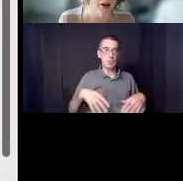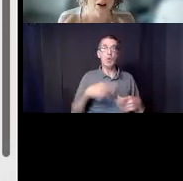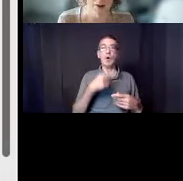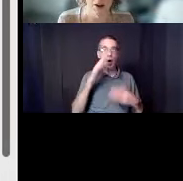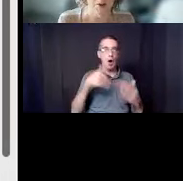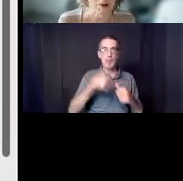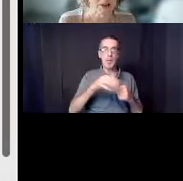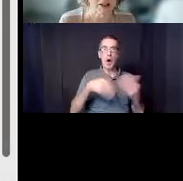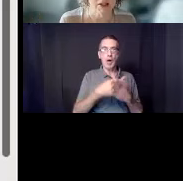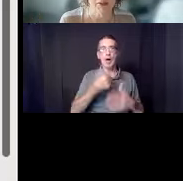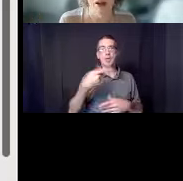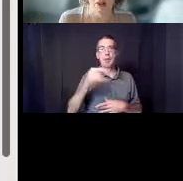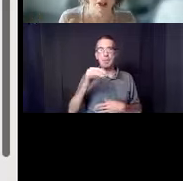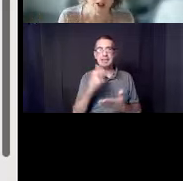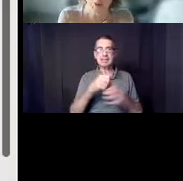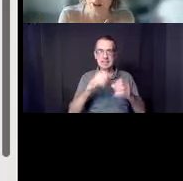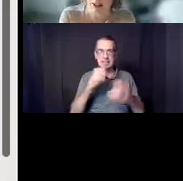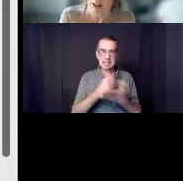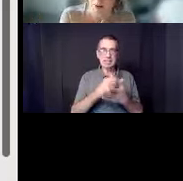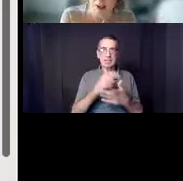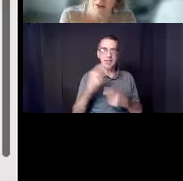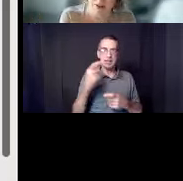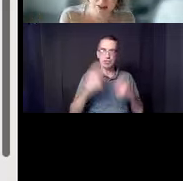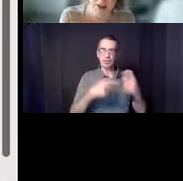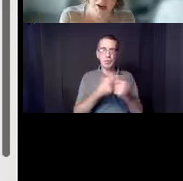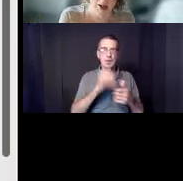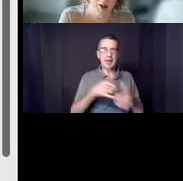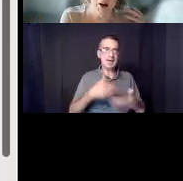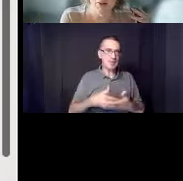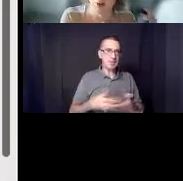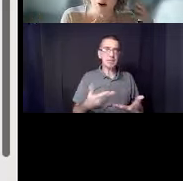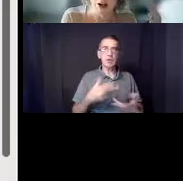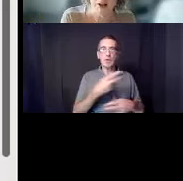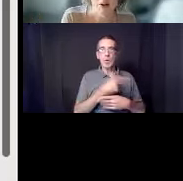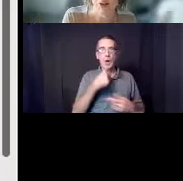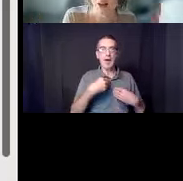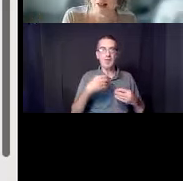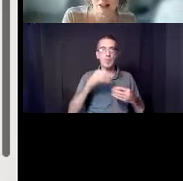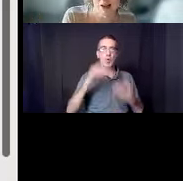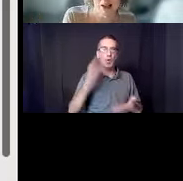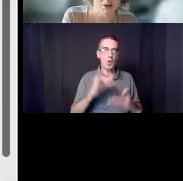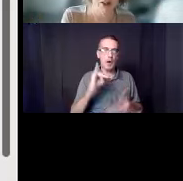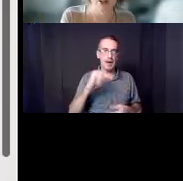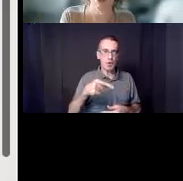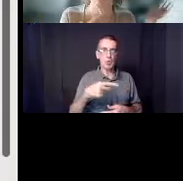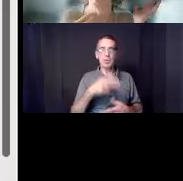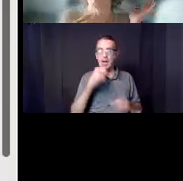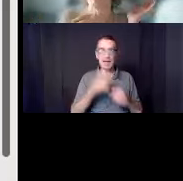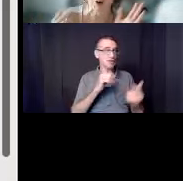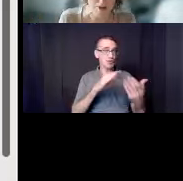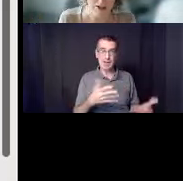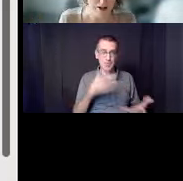all the other public system. The issue with the infants who have a lower IQ, if that does not get addressed, there's going to